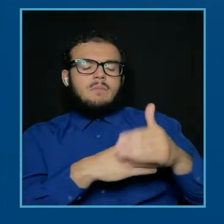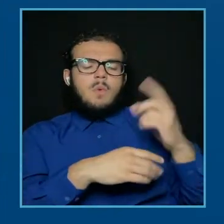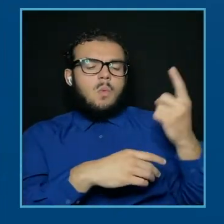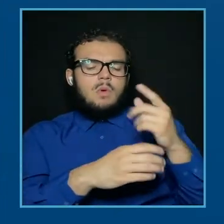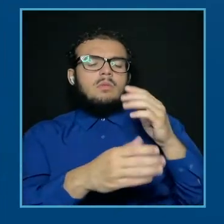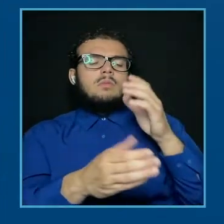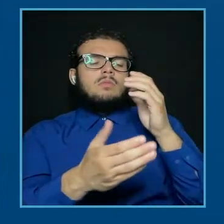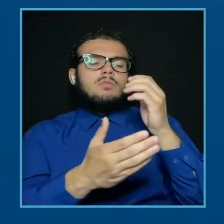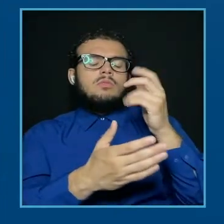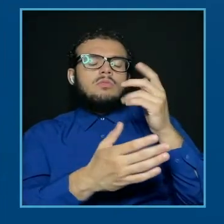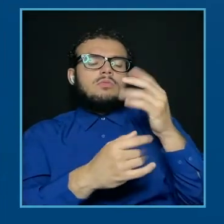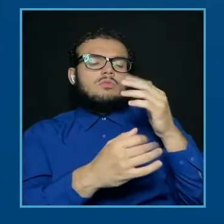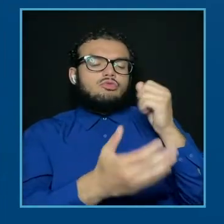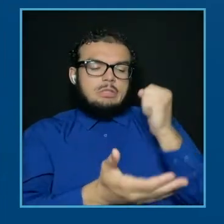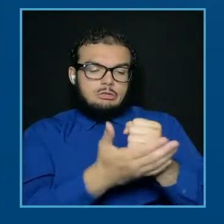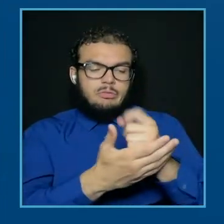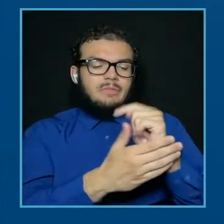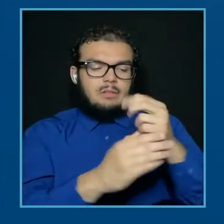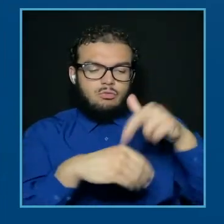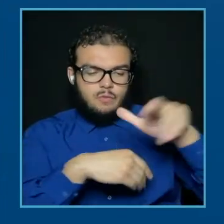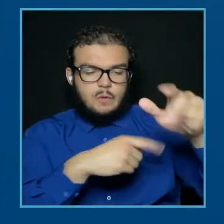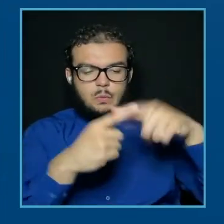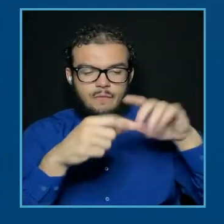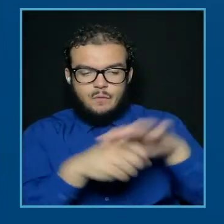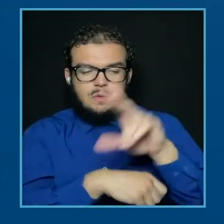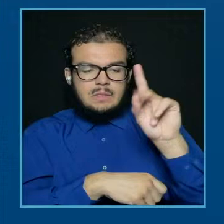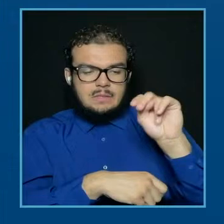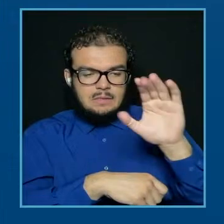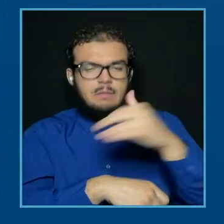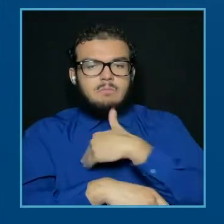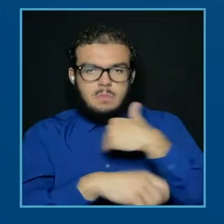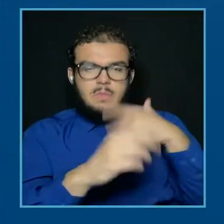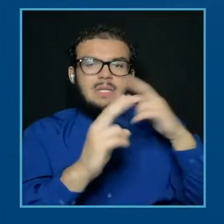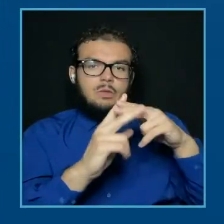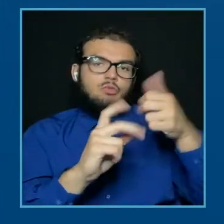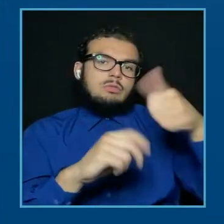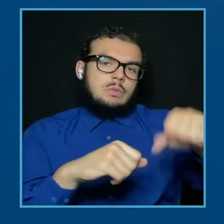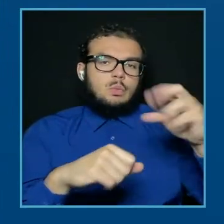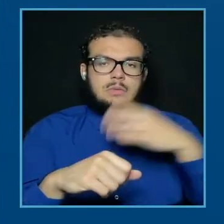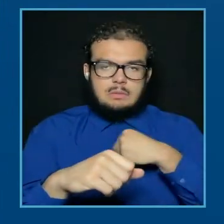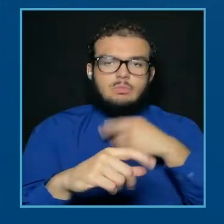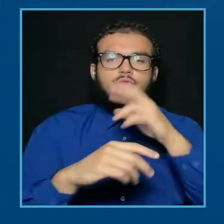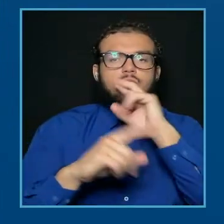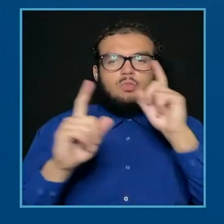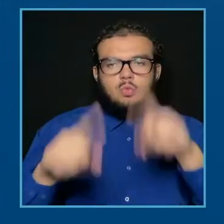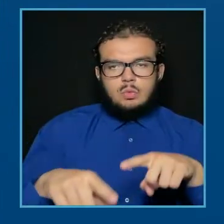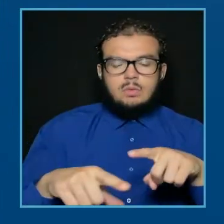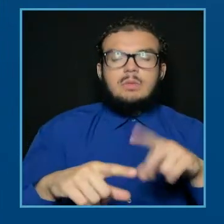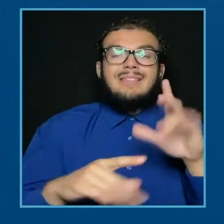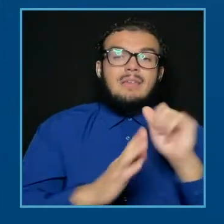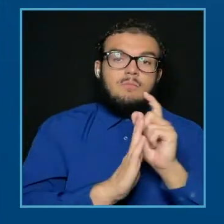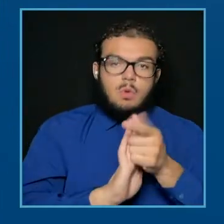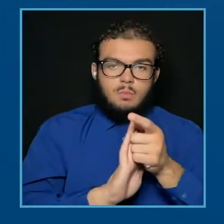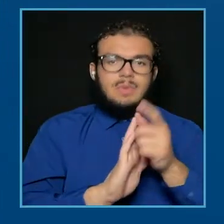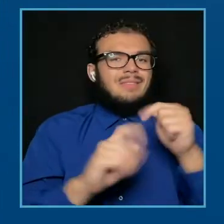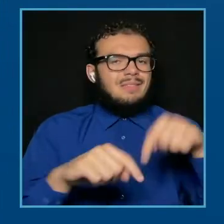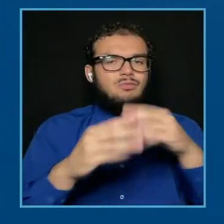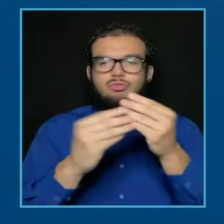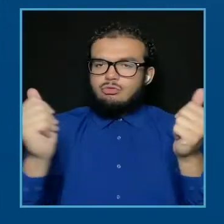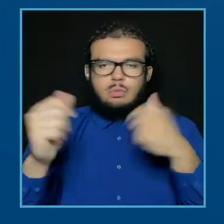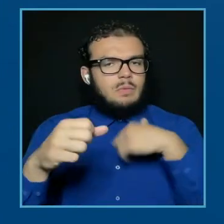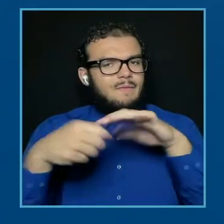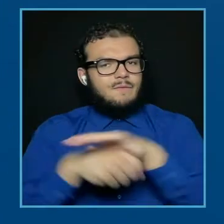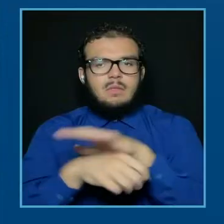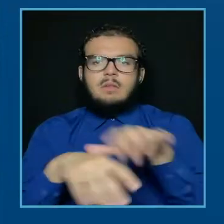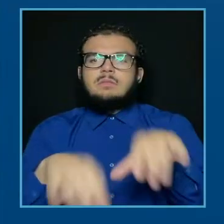committee's resolution is then referred to the full DNC membership to either reject or accept your report. Okay. At that point, this resolution will be fully adopted